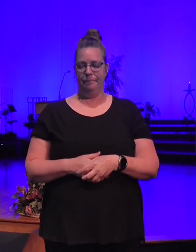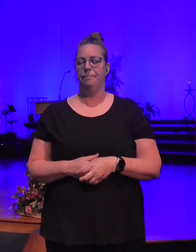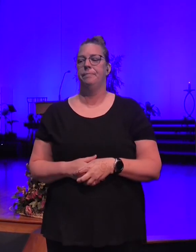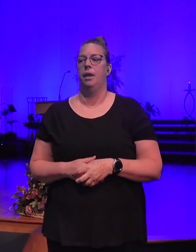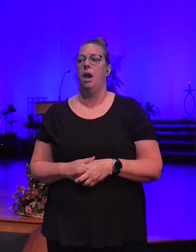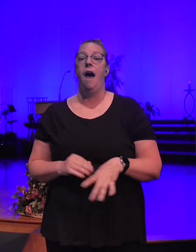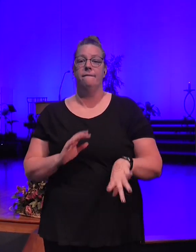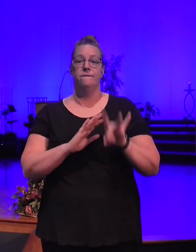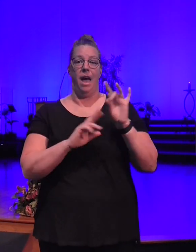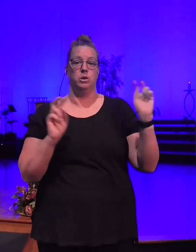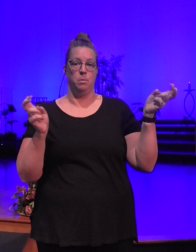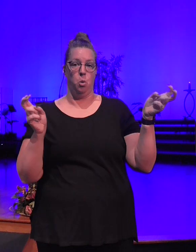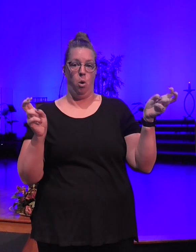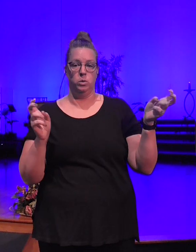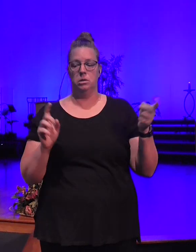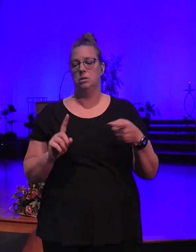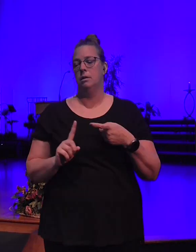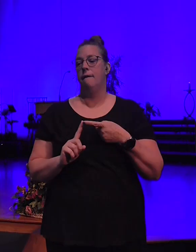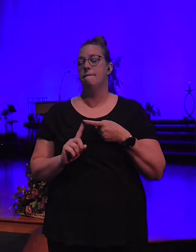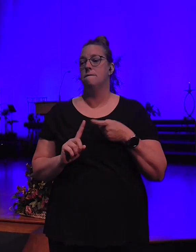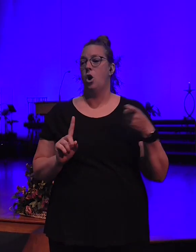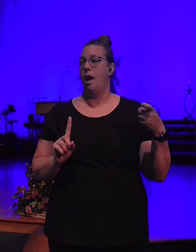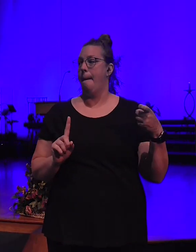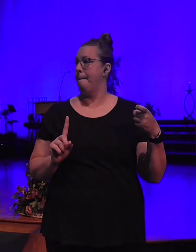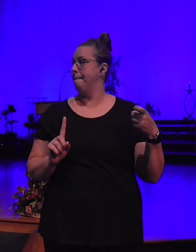some quotes. One was from